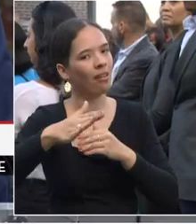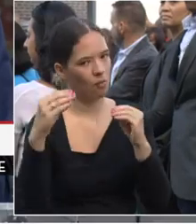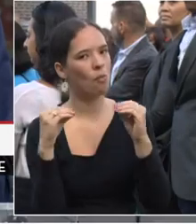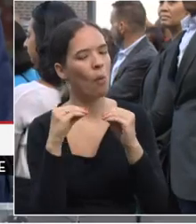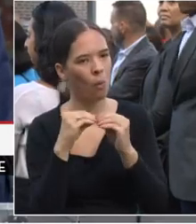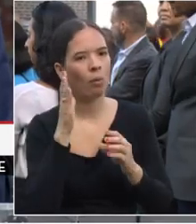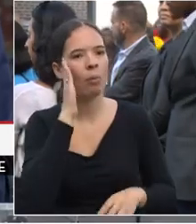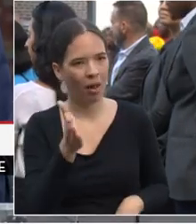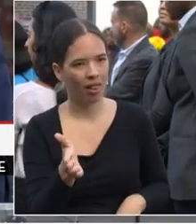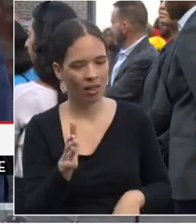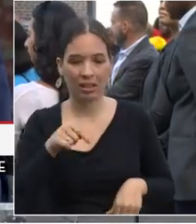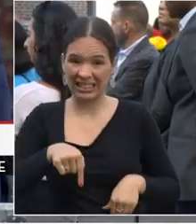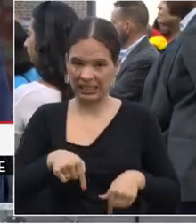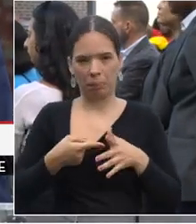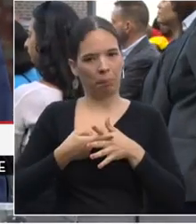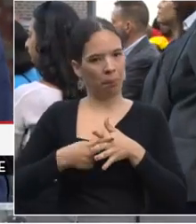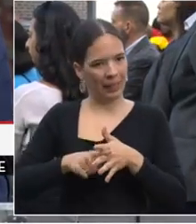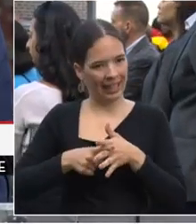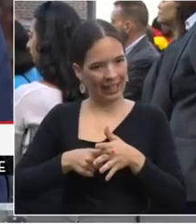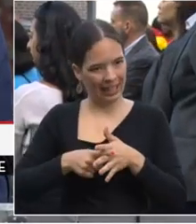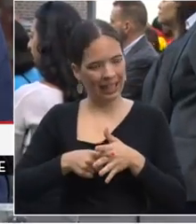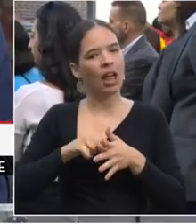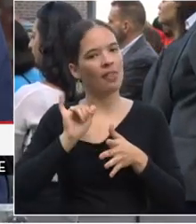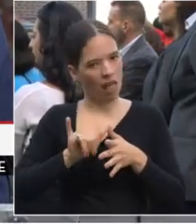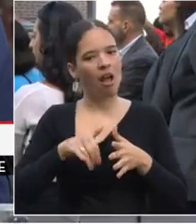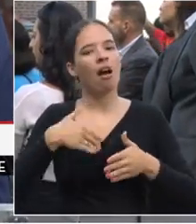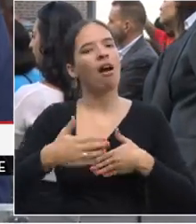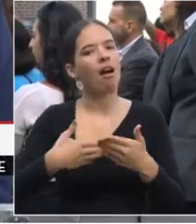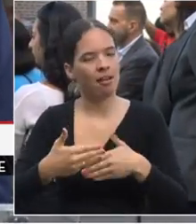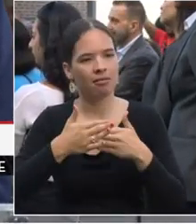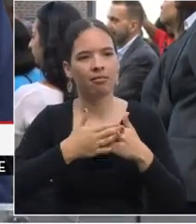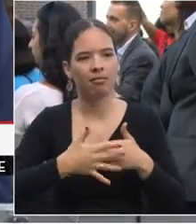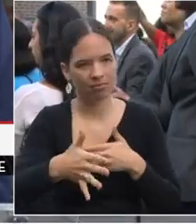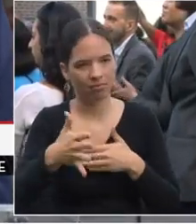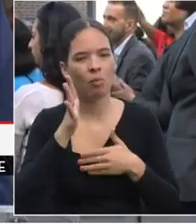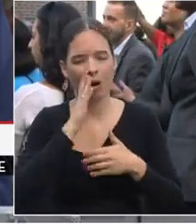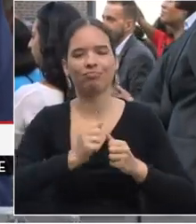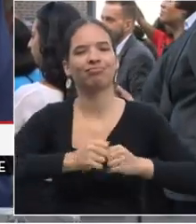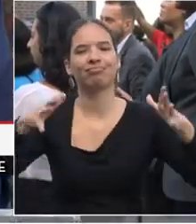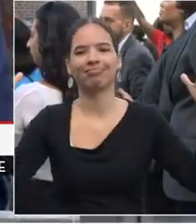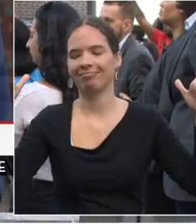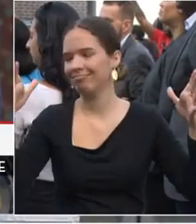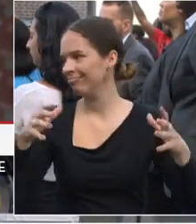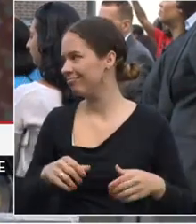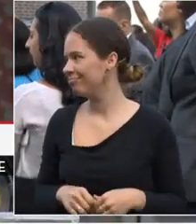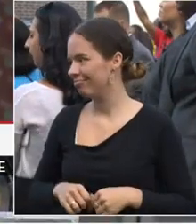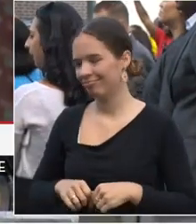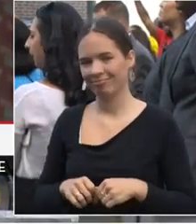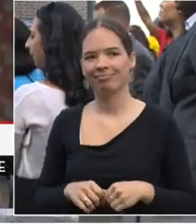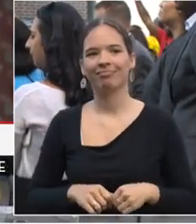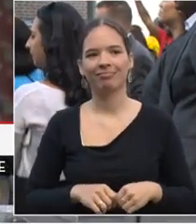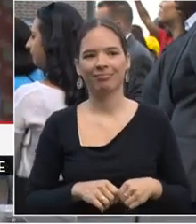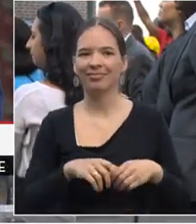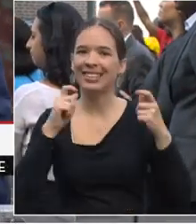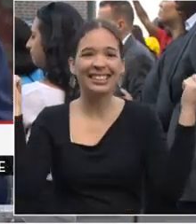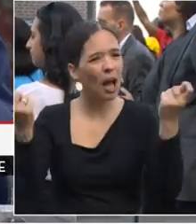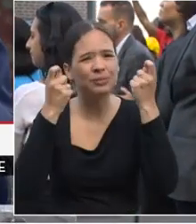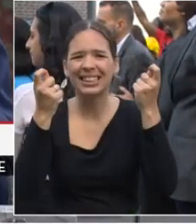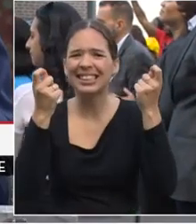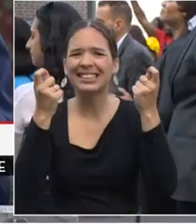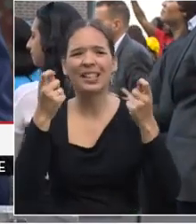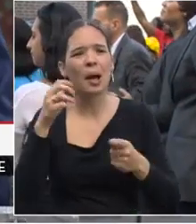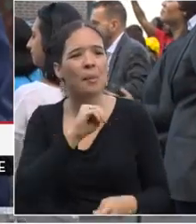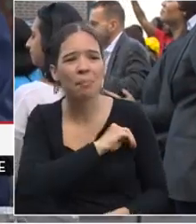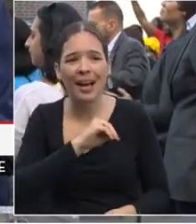beginning, but it sure is the continuation of what we wanted to do. So, let's celebrate. Let's celebrate, Mayor. Let's feel good about